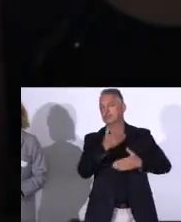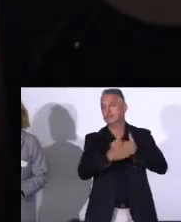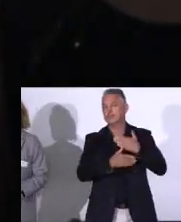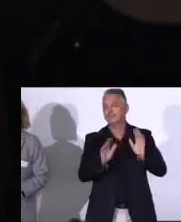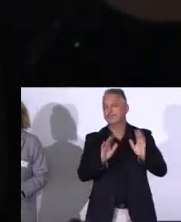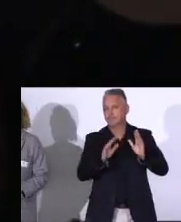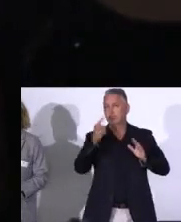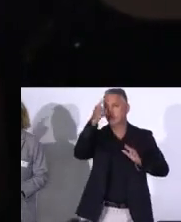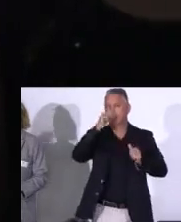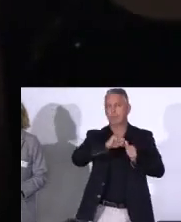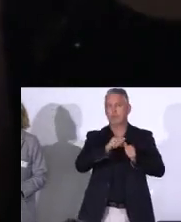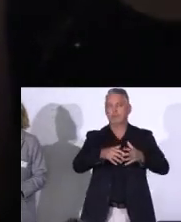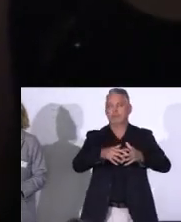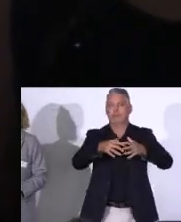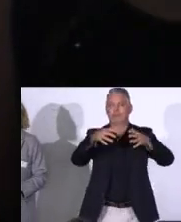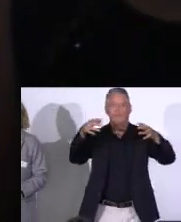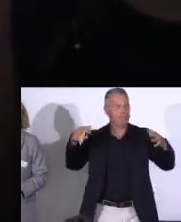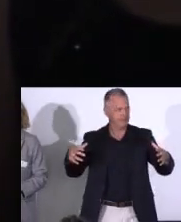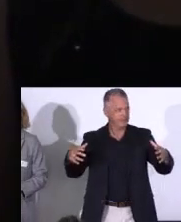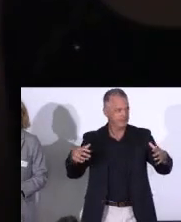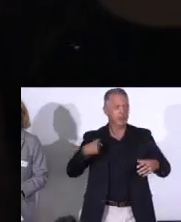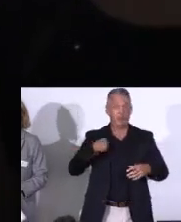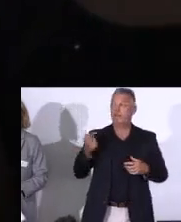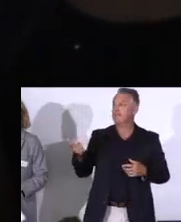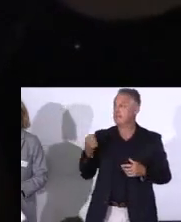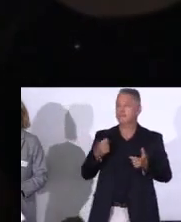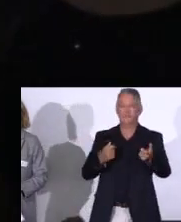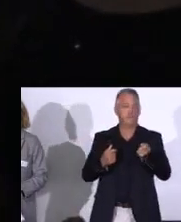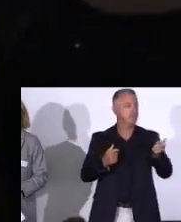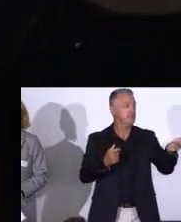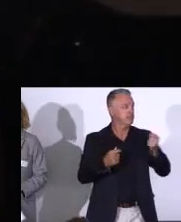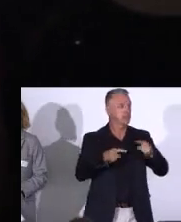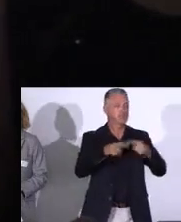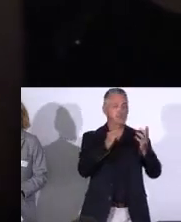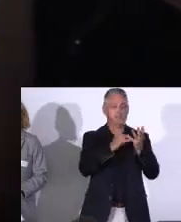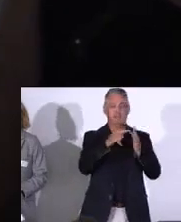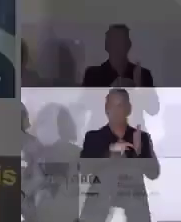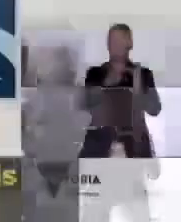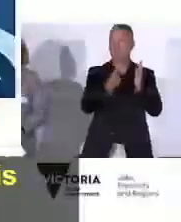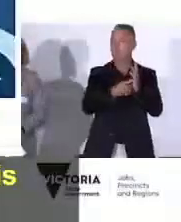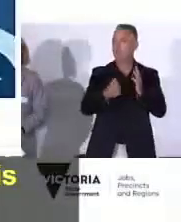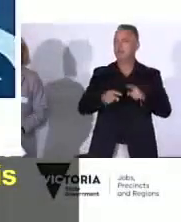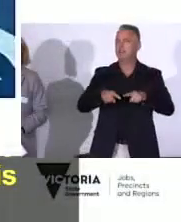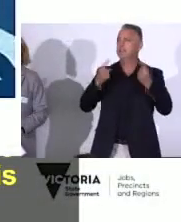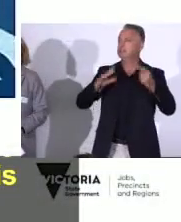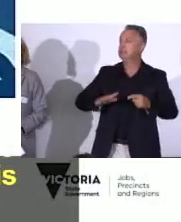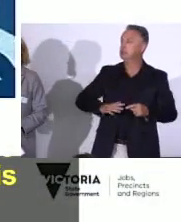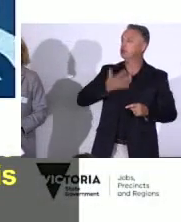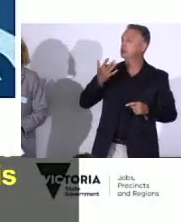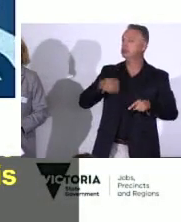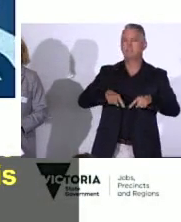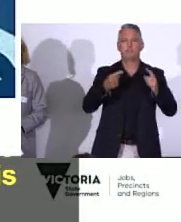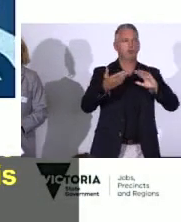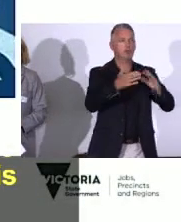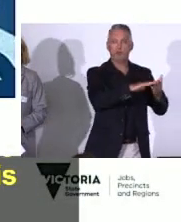it forward, and what today is about also is inviting people from across the sector who have interests in different community cohorts as